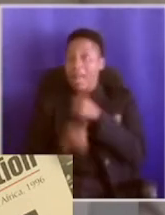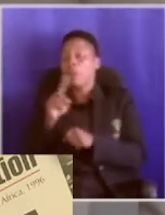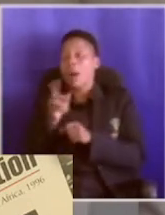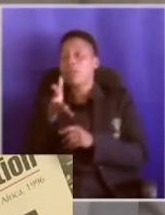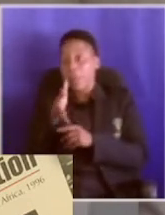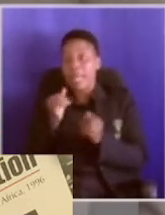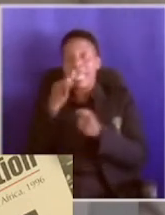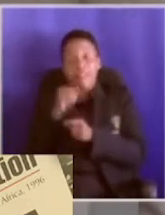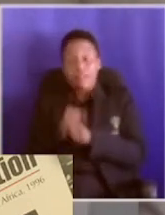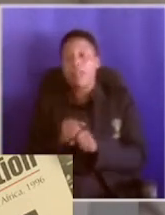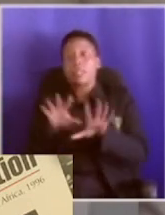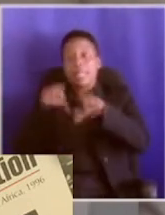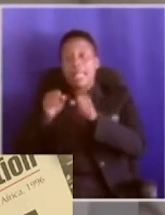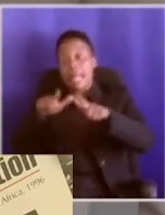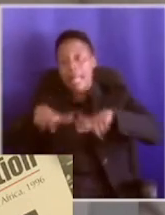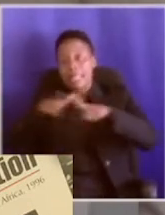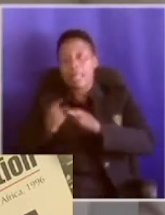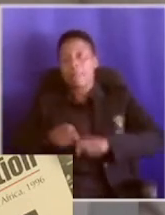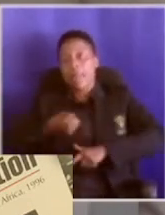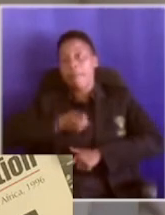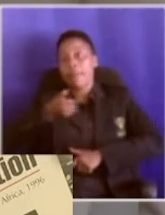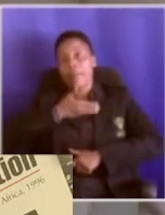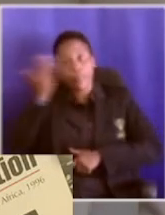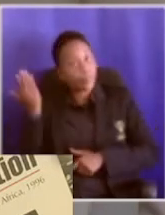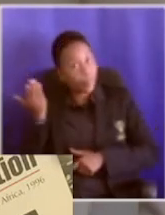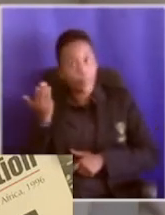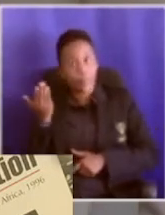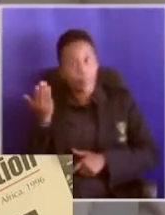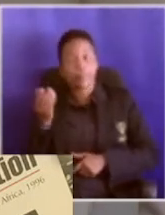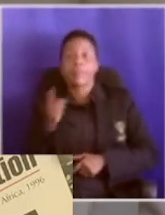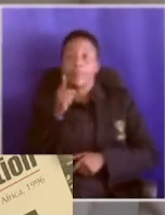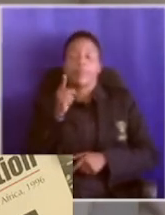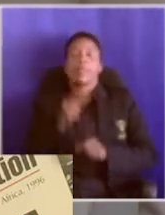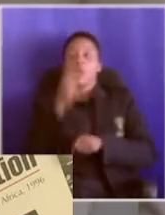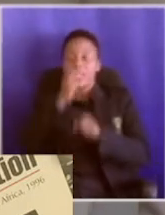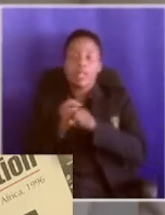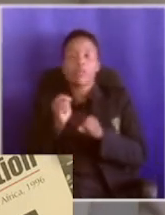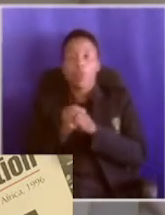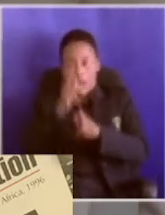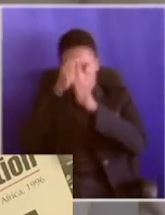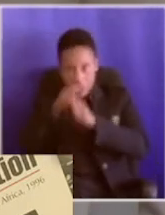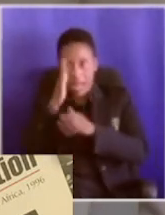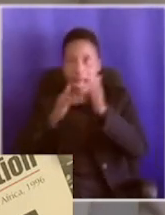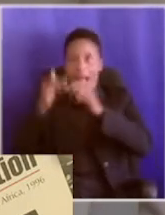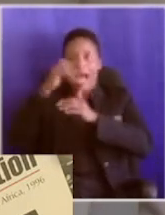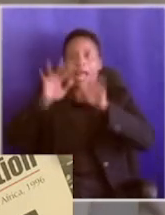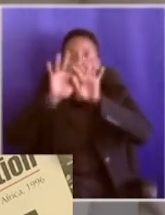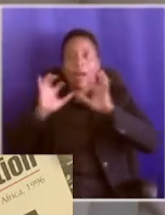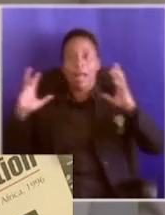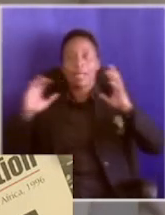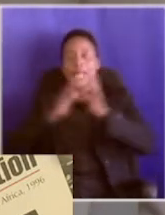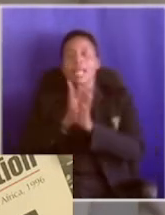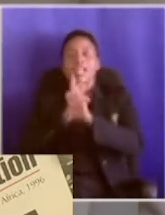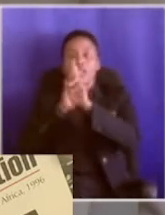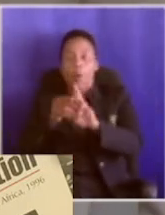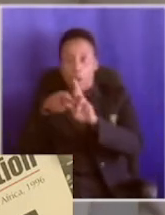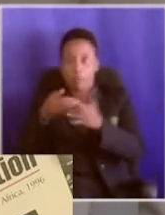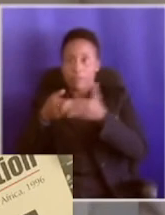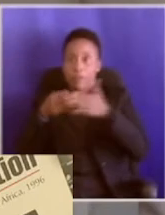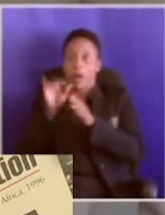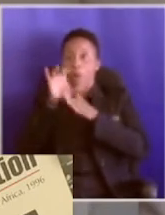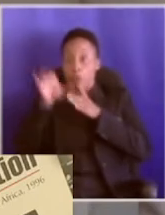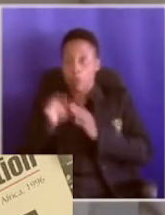without compensation? We must also acknowledge the High Panel's report, the conclusions that indicated that